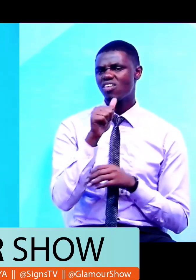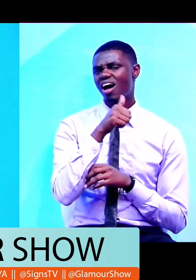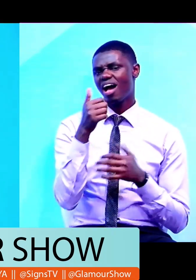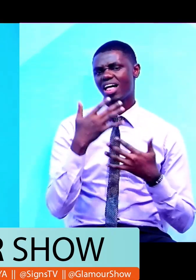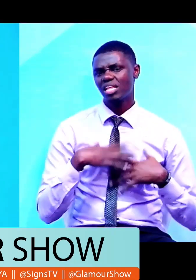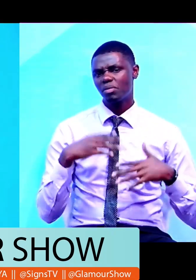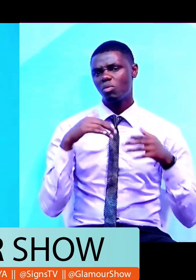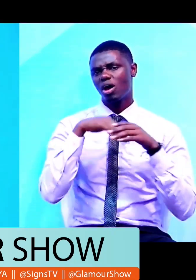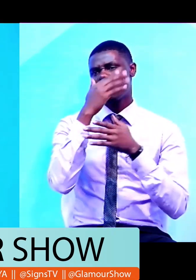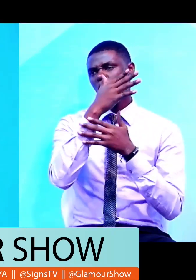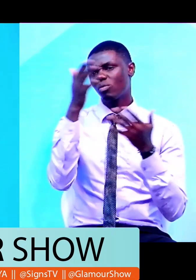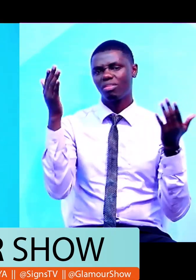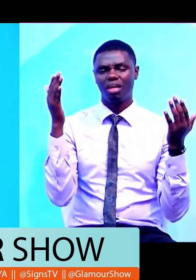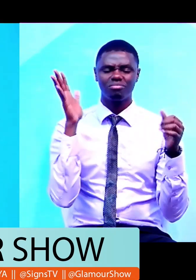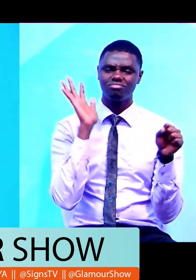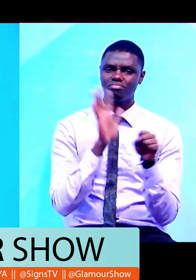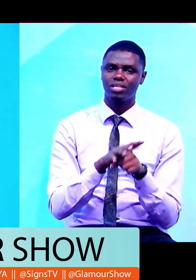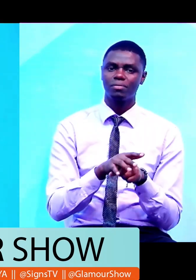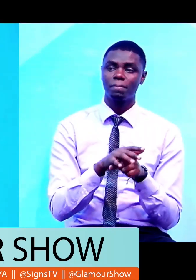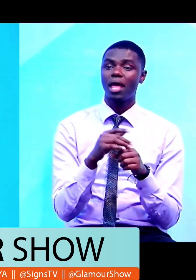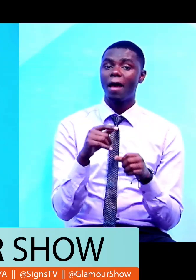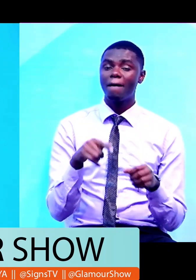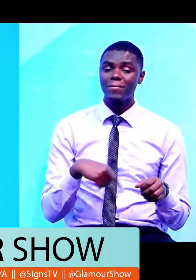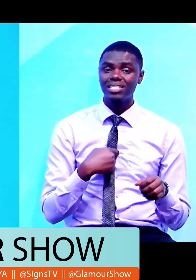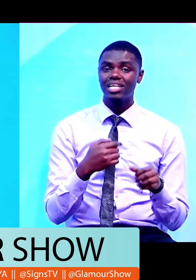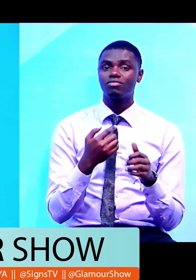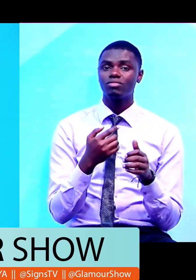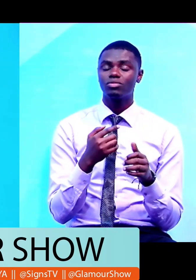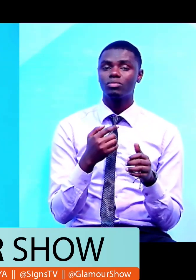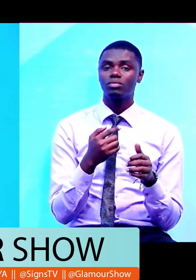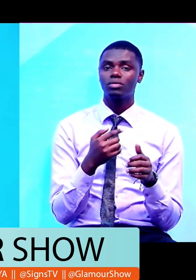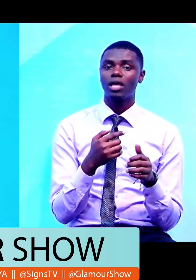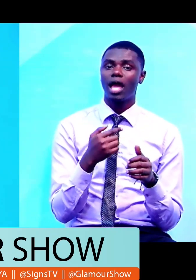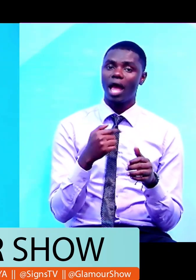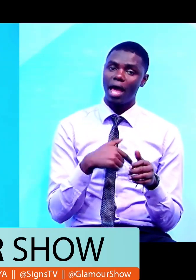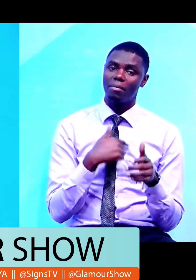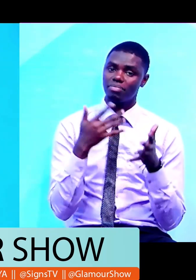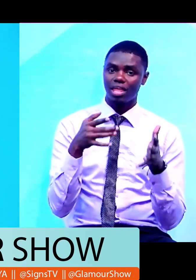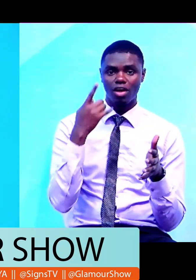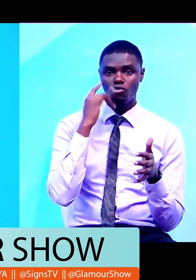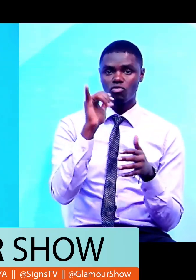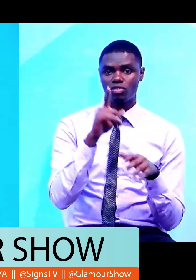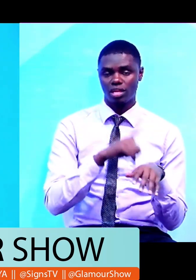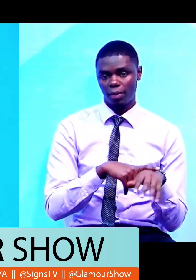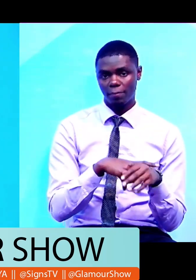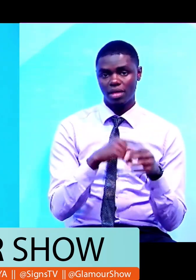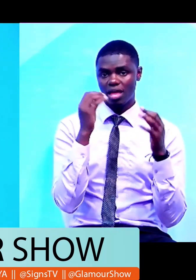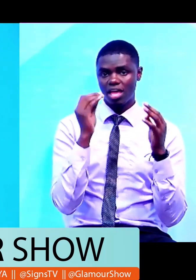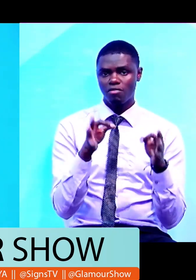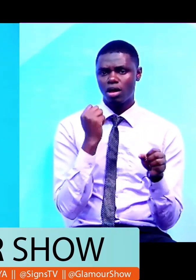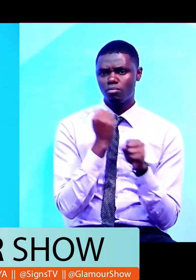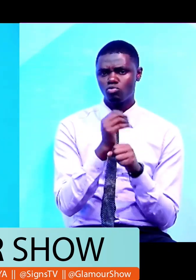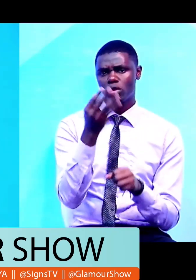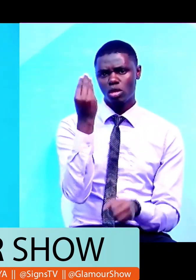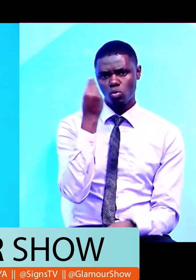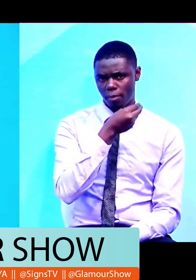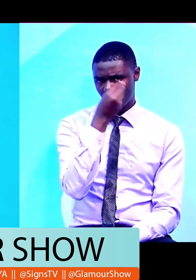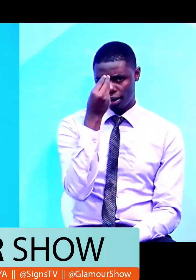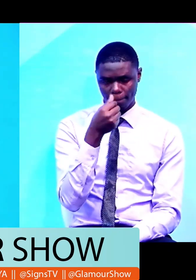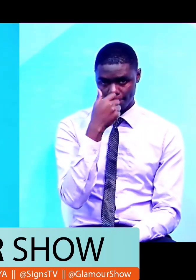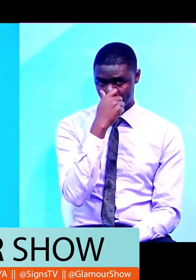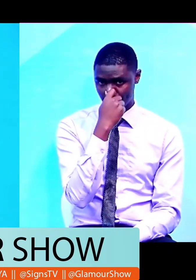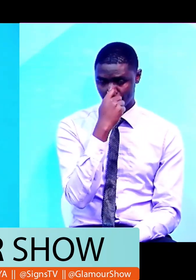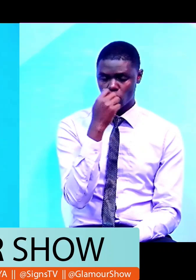there. I may not be the one you wanted, but I am there for that time. So if I'm doing your makeup, or